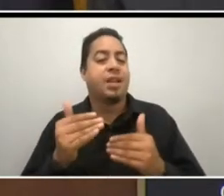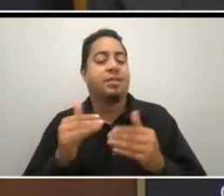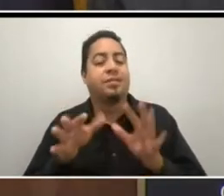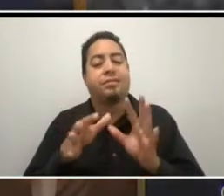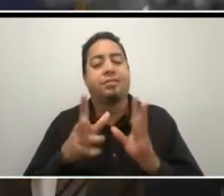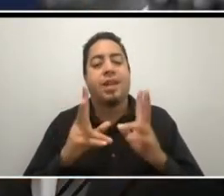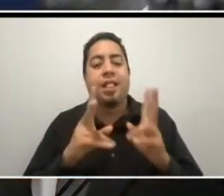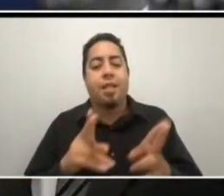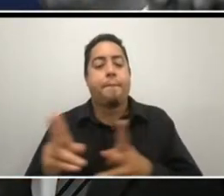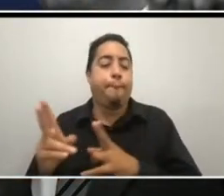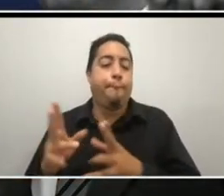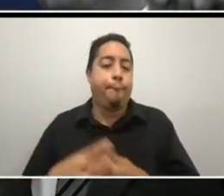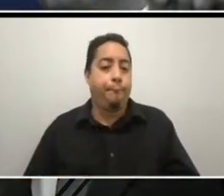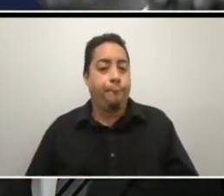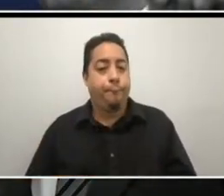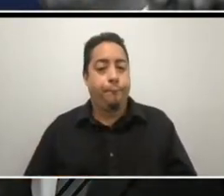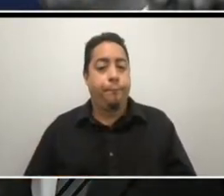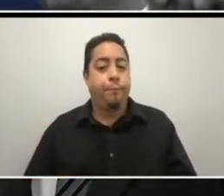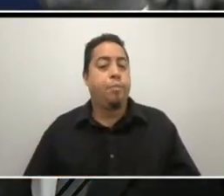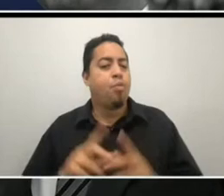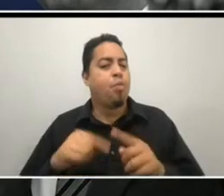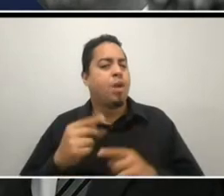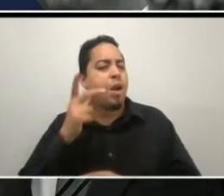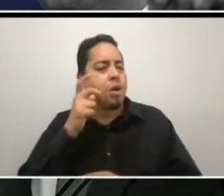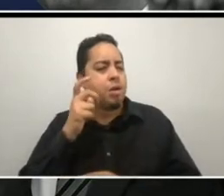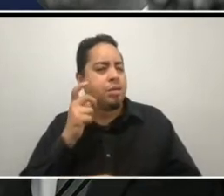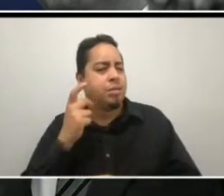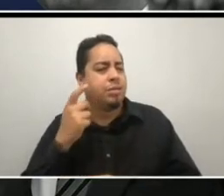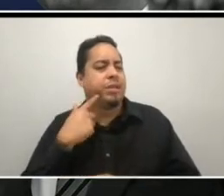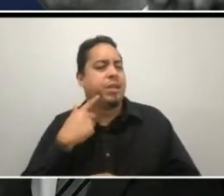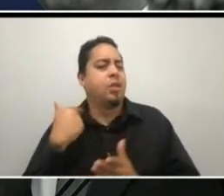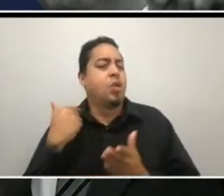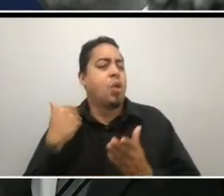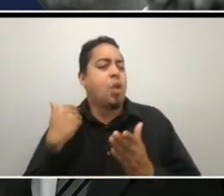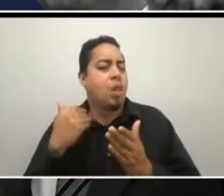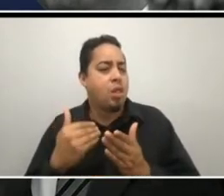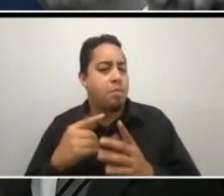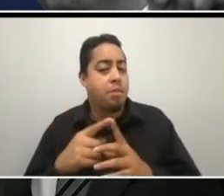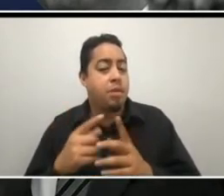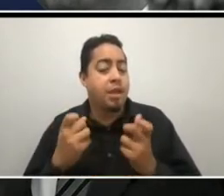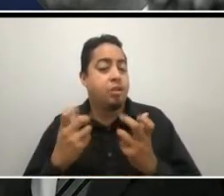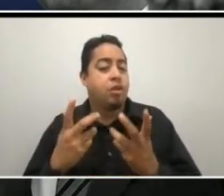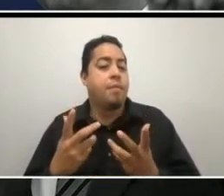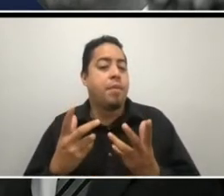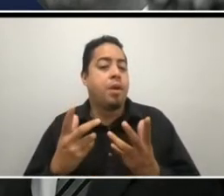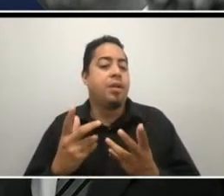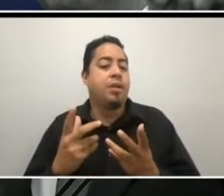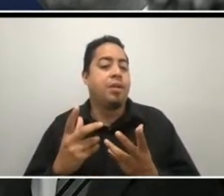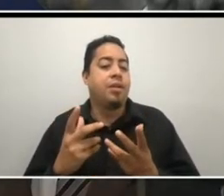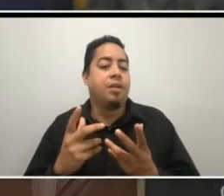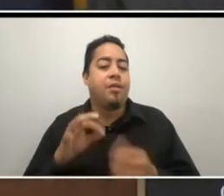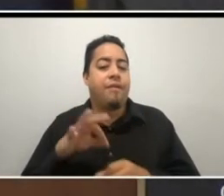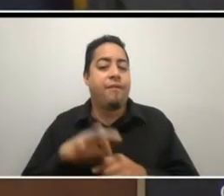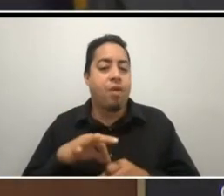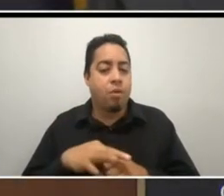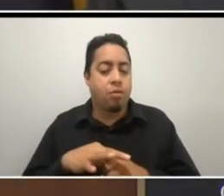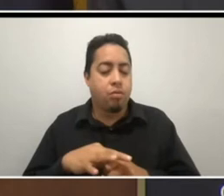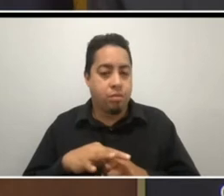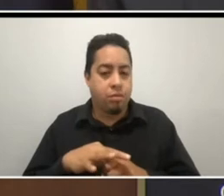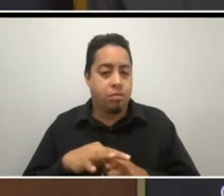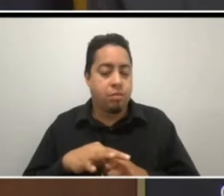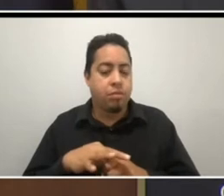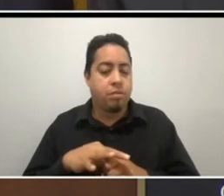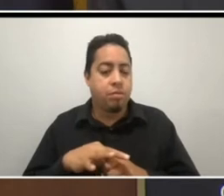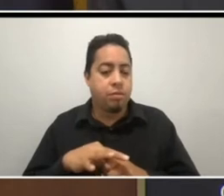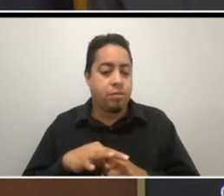I heard it was close. I said, there's no way. But they dropped a lot of votes in there late at night. You know that, Brett. Mr.